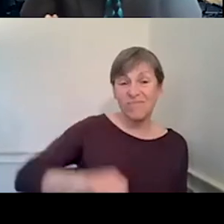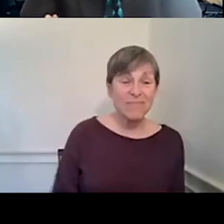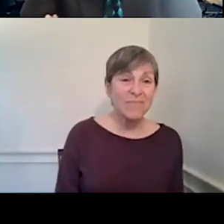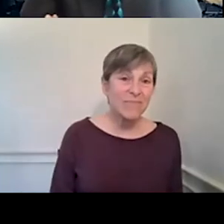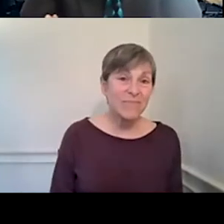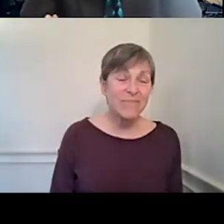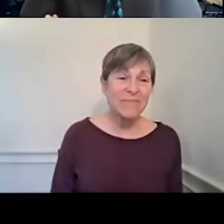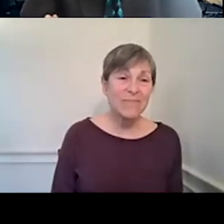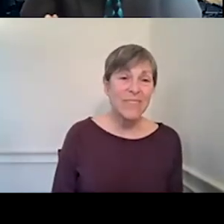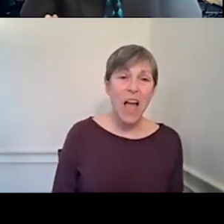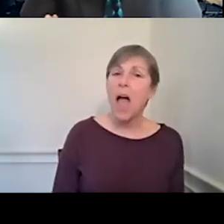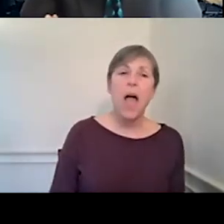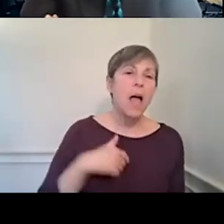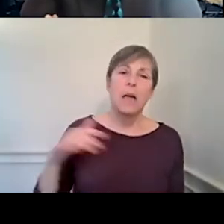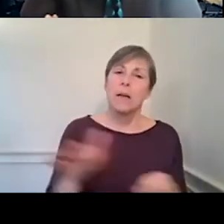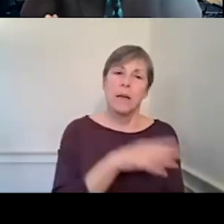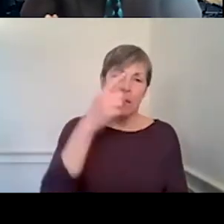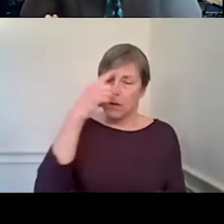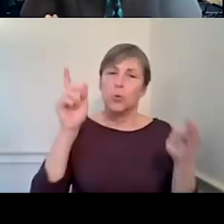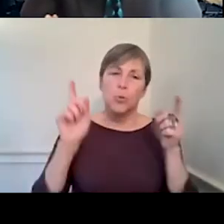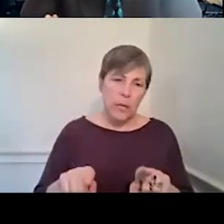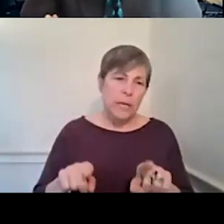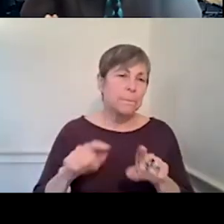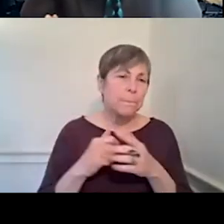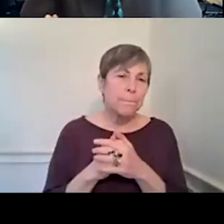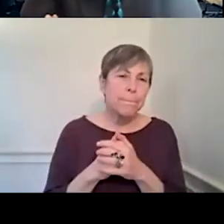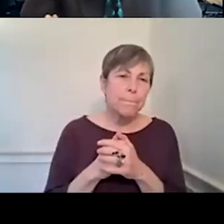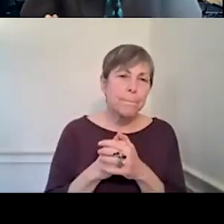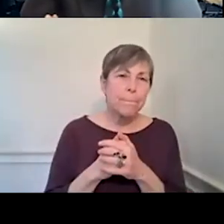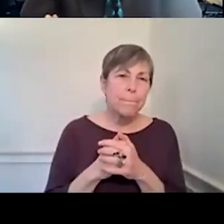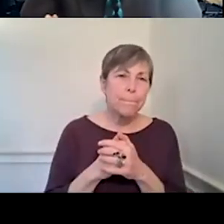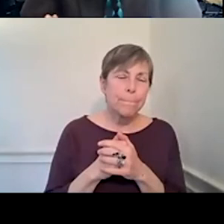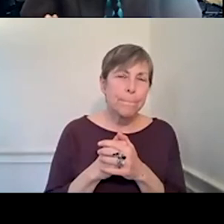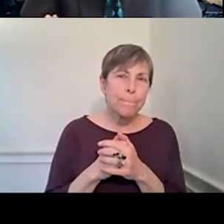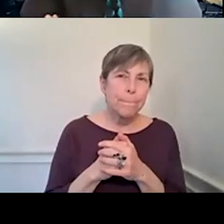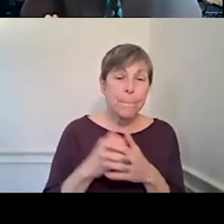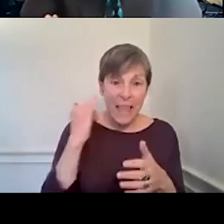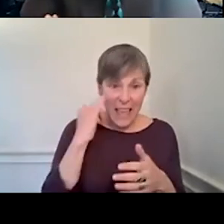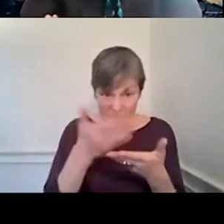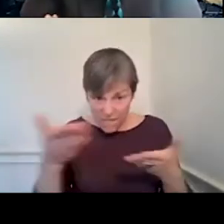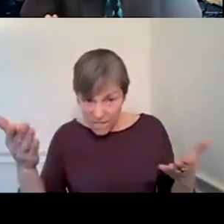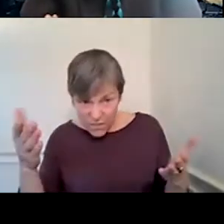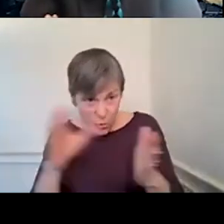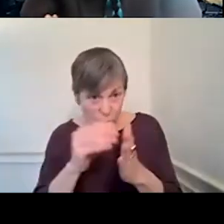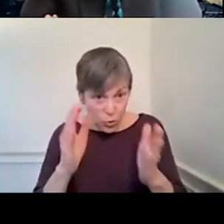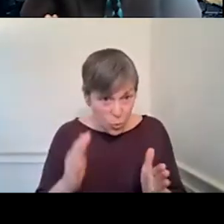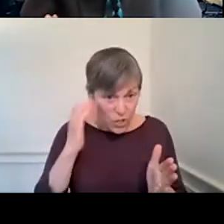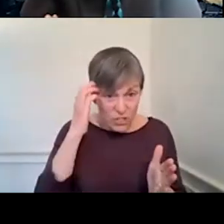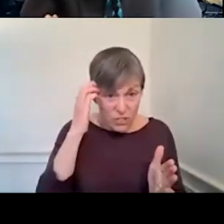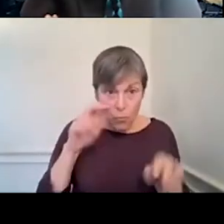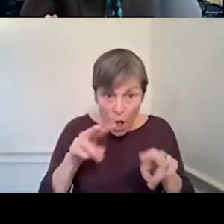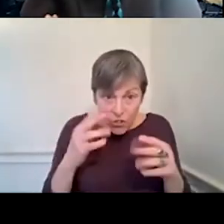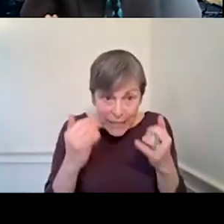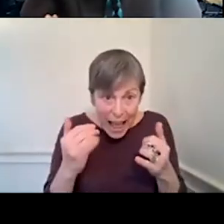To your point, and I totally agree. There's help for those of you who struggle